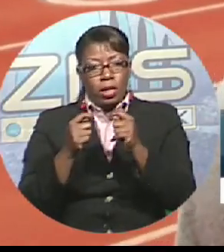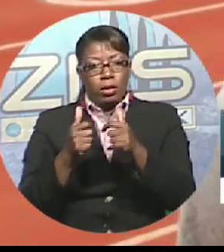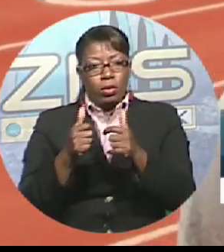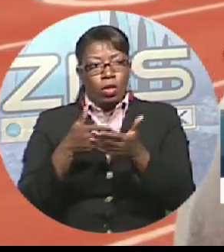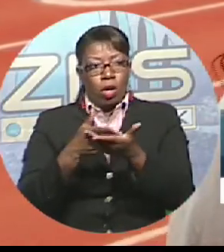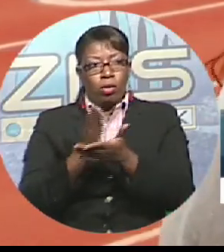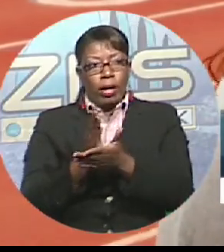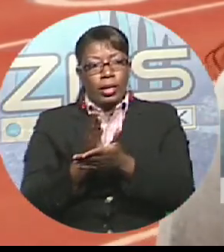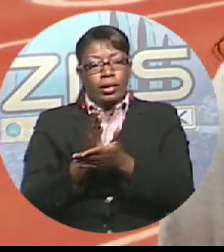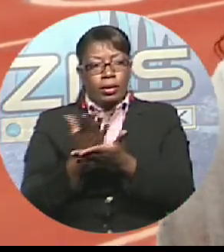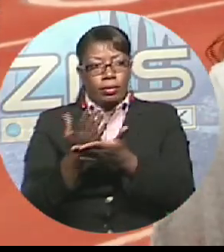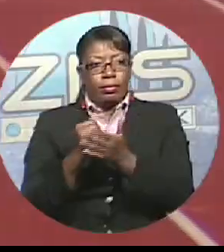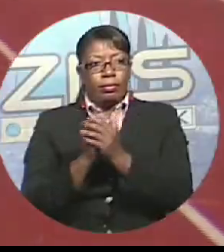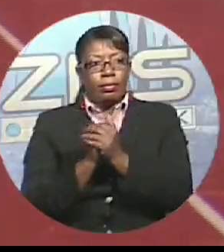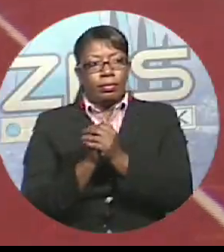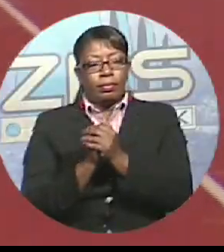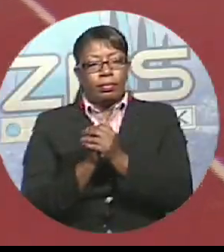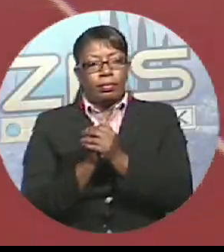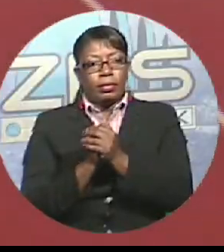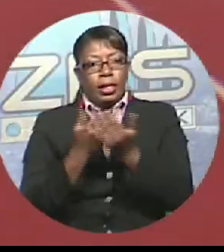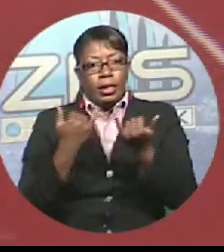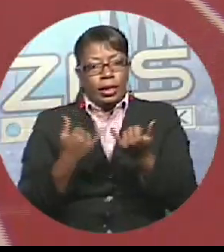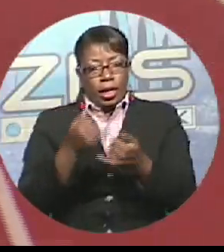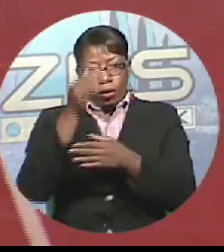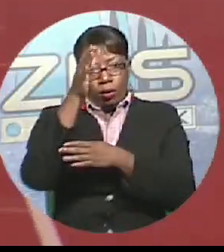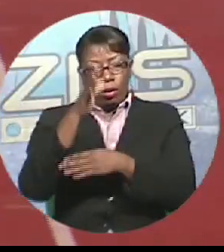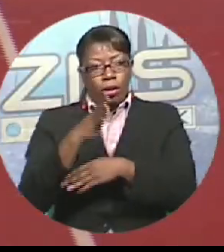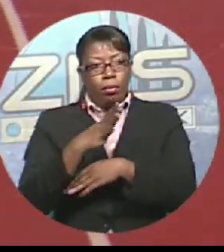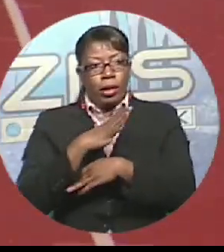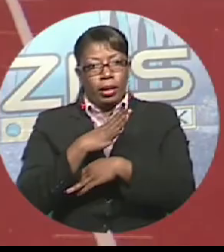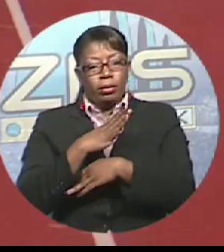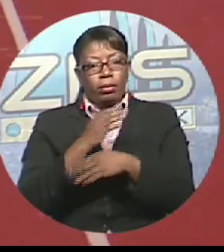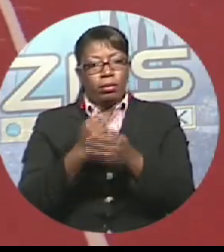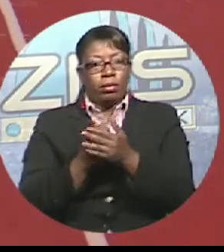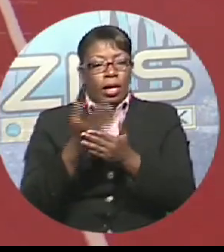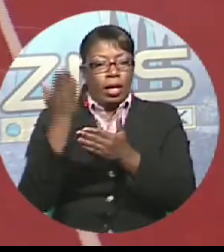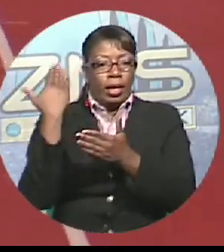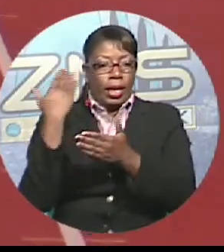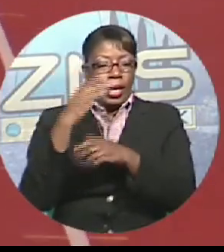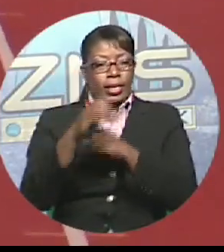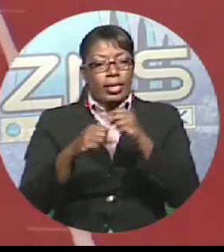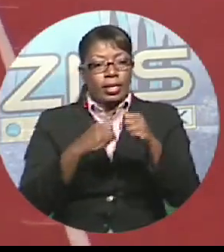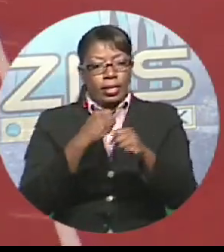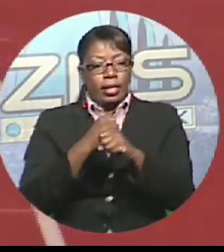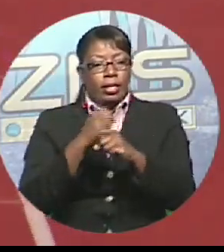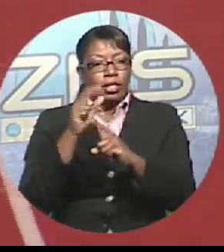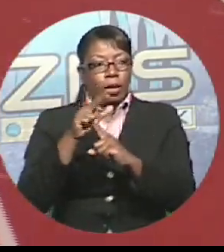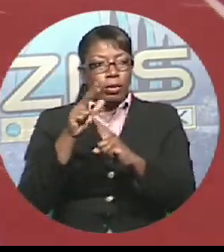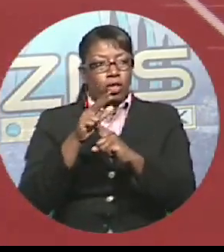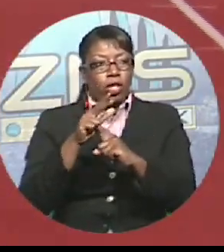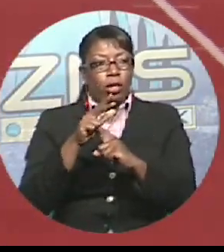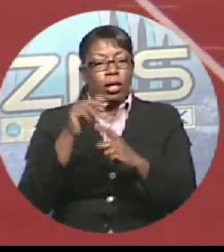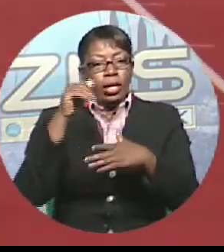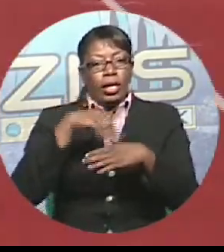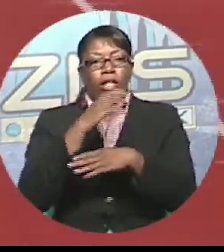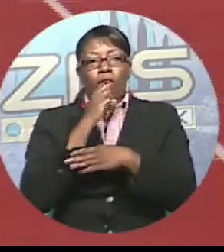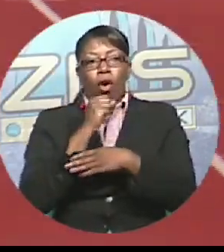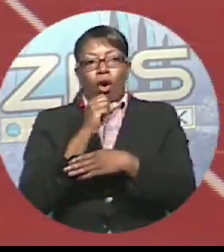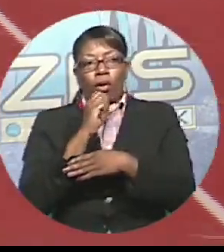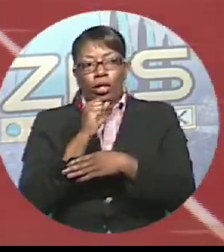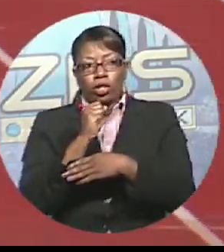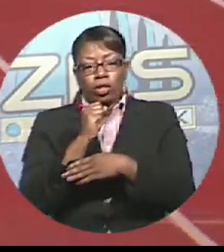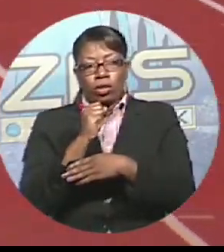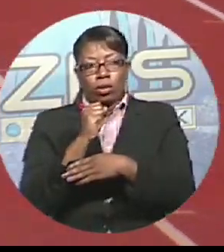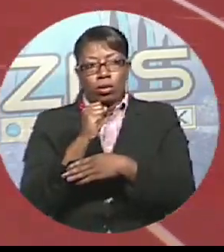and everything is ticking on time. Now the men's 200, where last year's Carifta champ Teray Smith in the all-orange representing Auburn